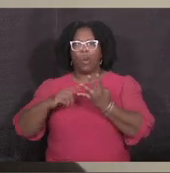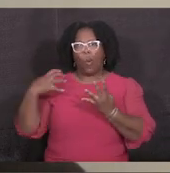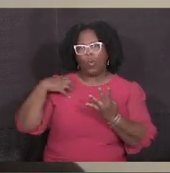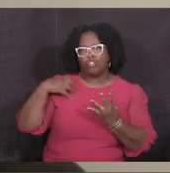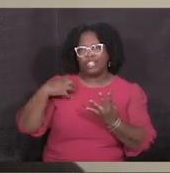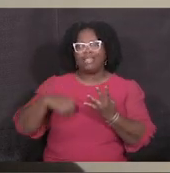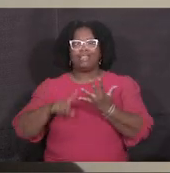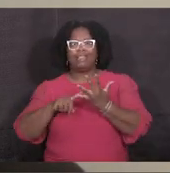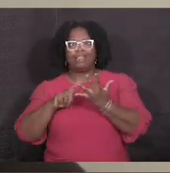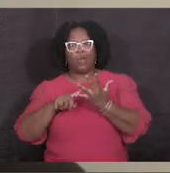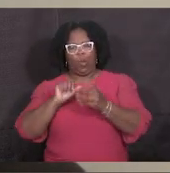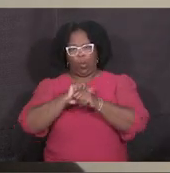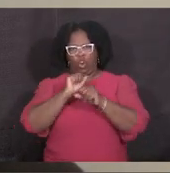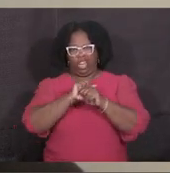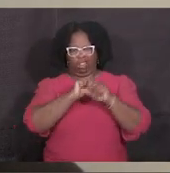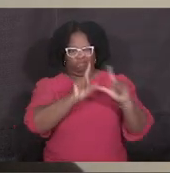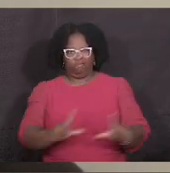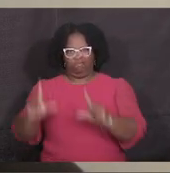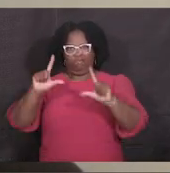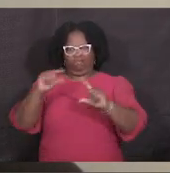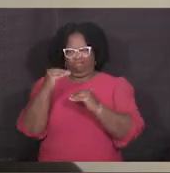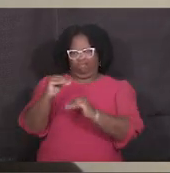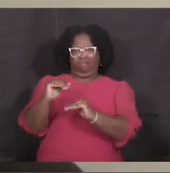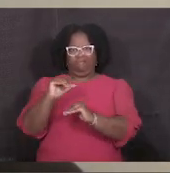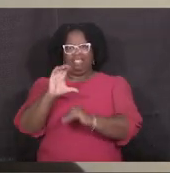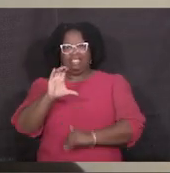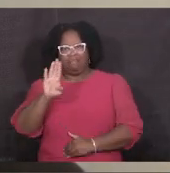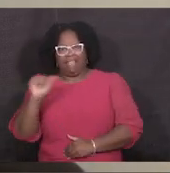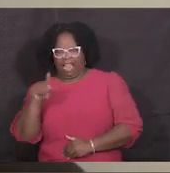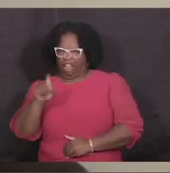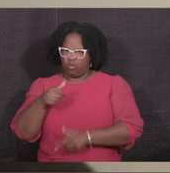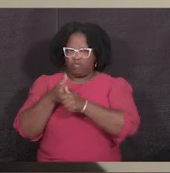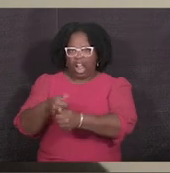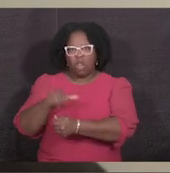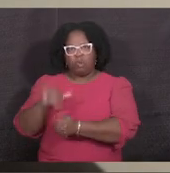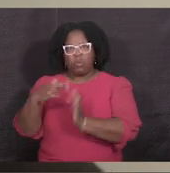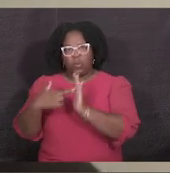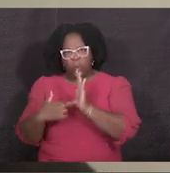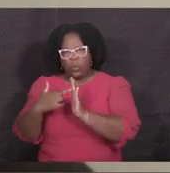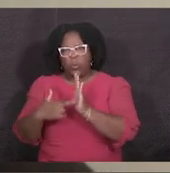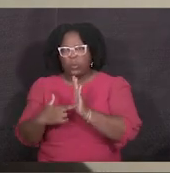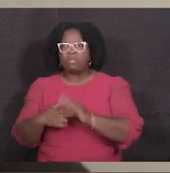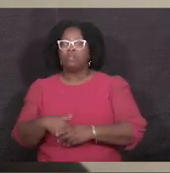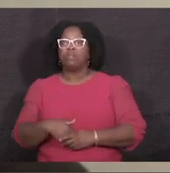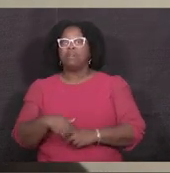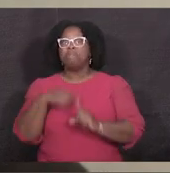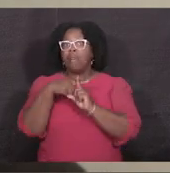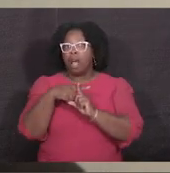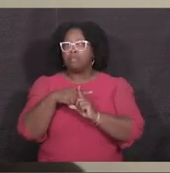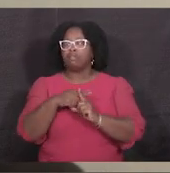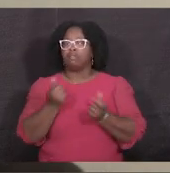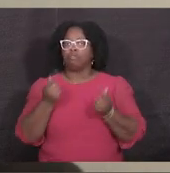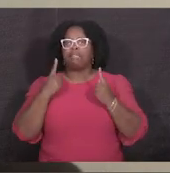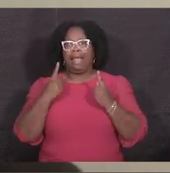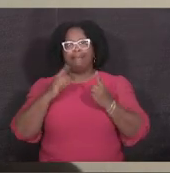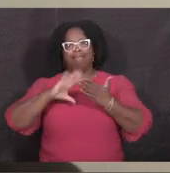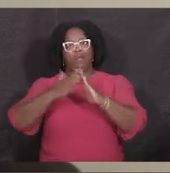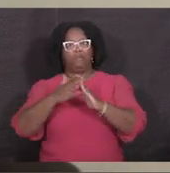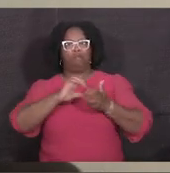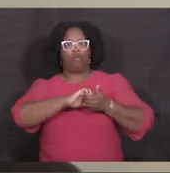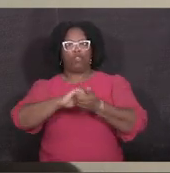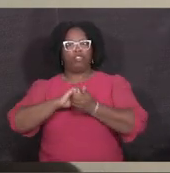the framework of a CBA that they may need to comply with, and then understanding the importance of community partnerships.